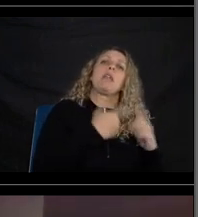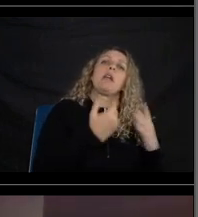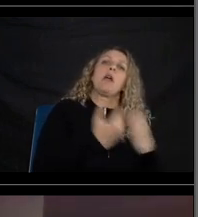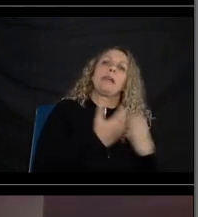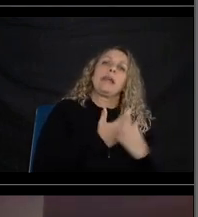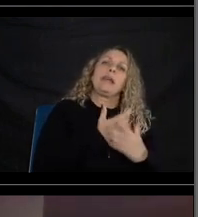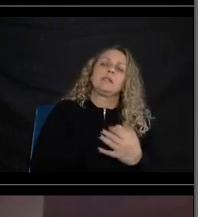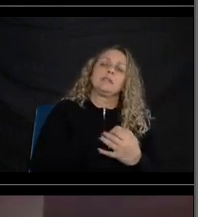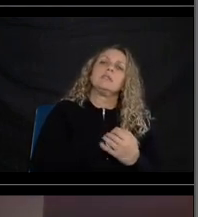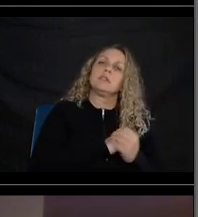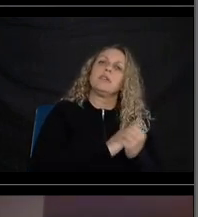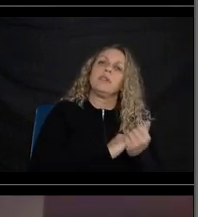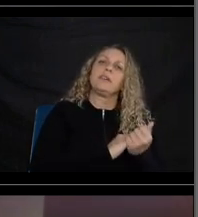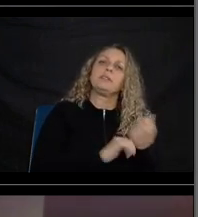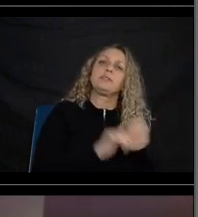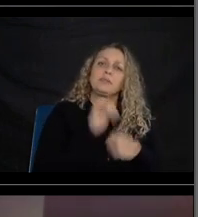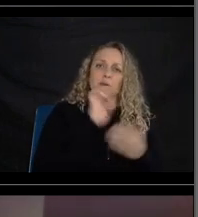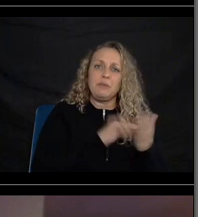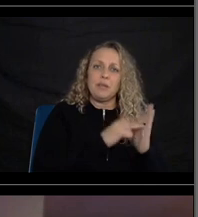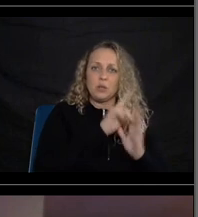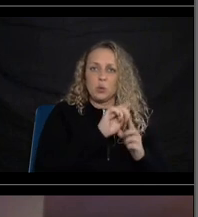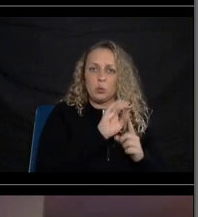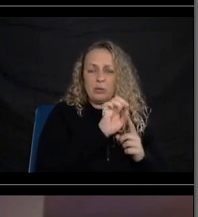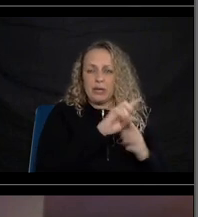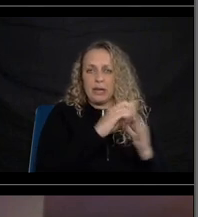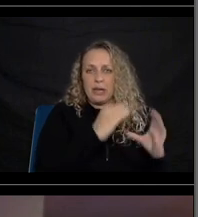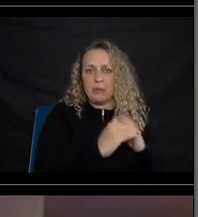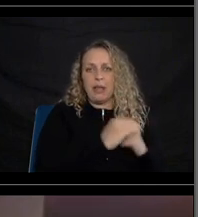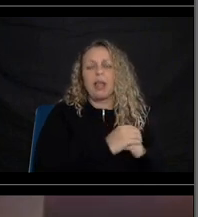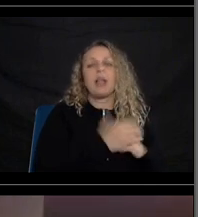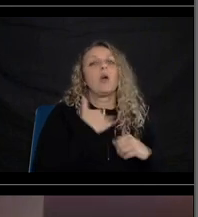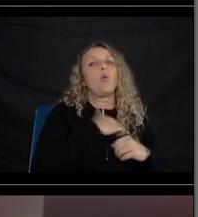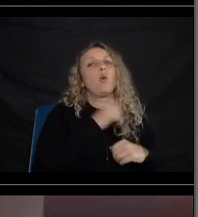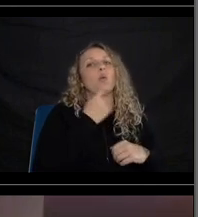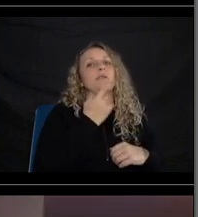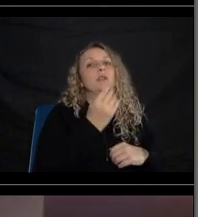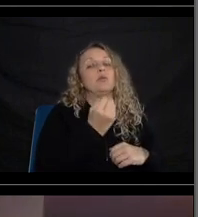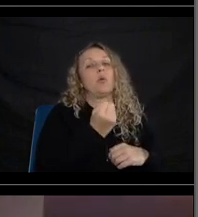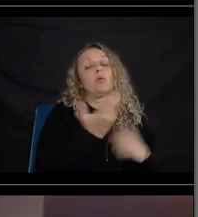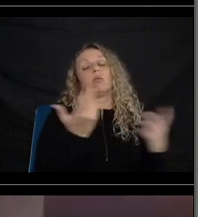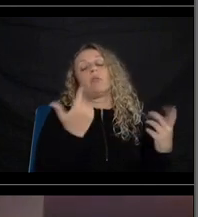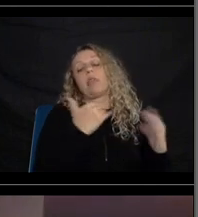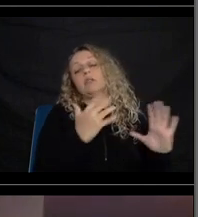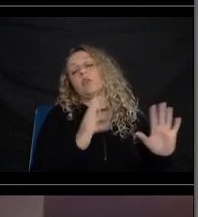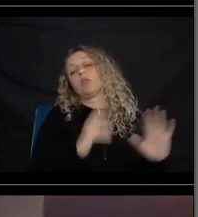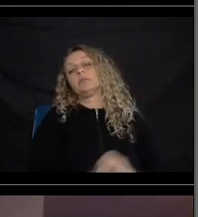updates. If it was meant to be an email, we would have said so. That is all.